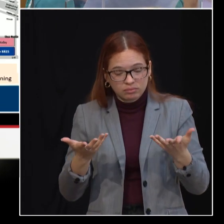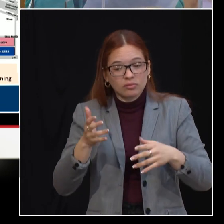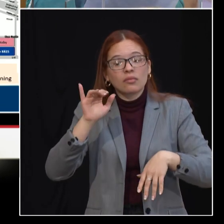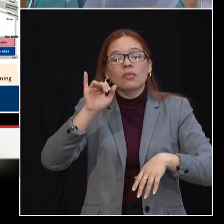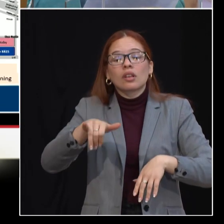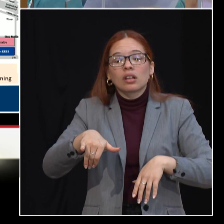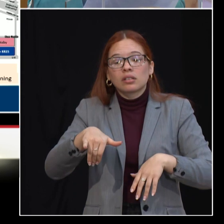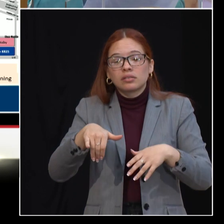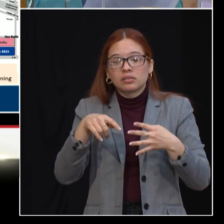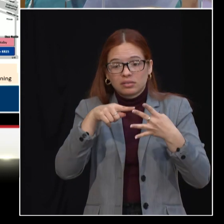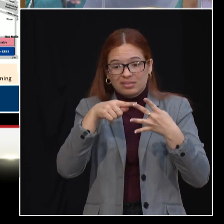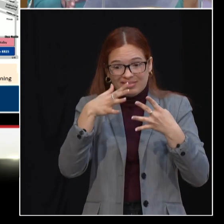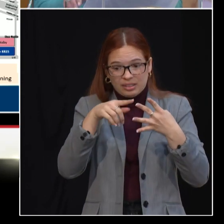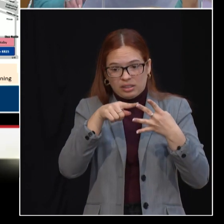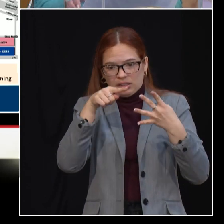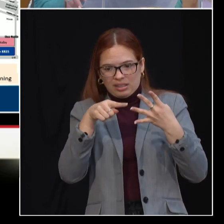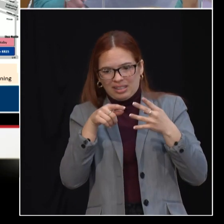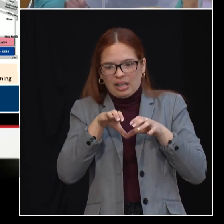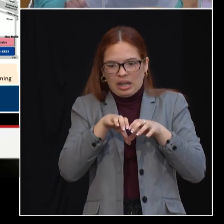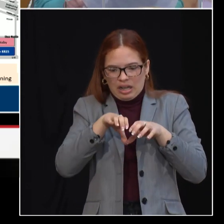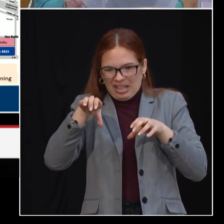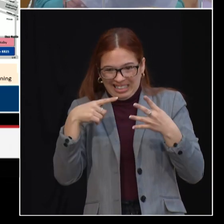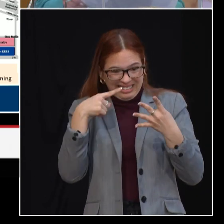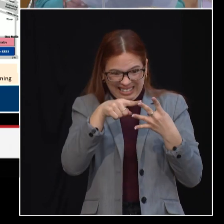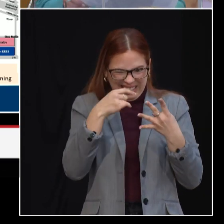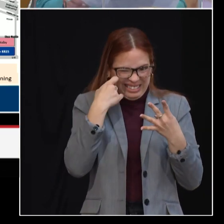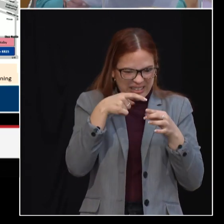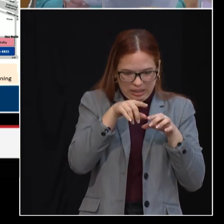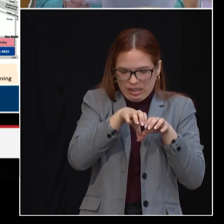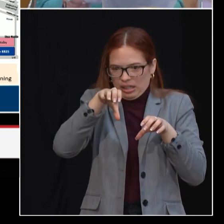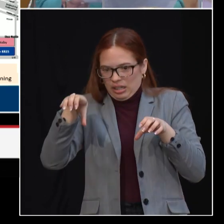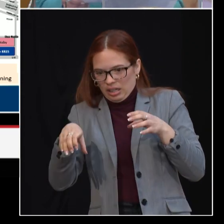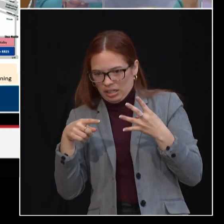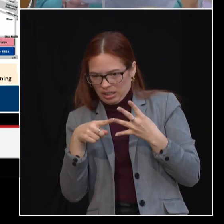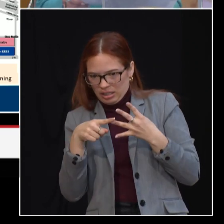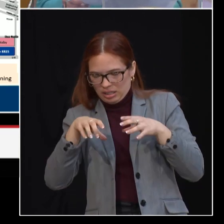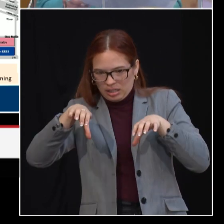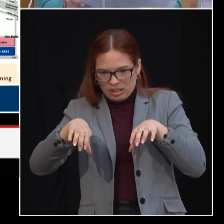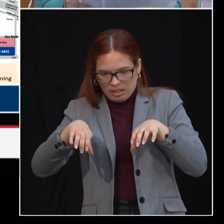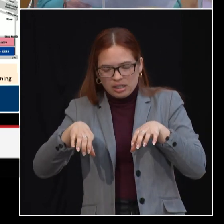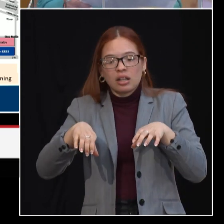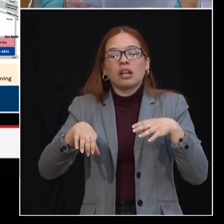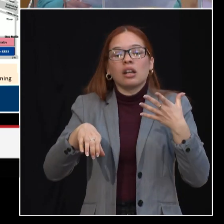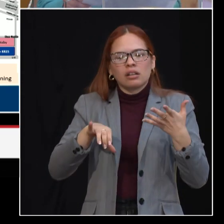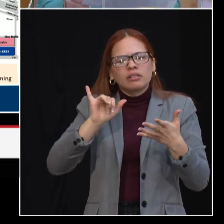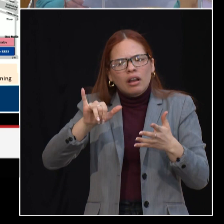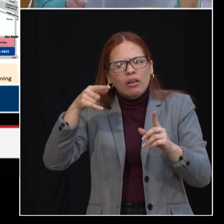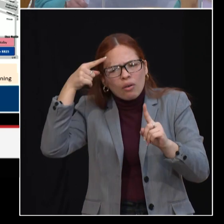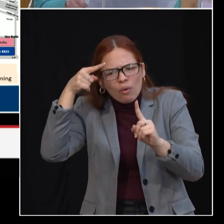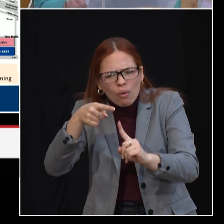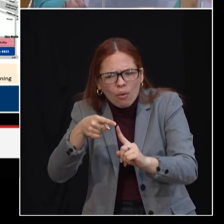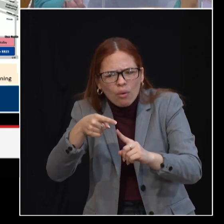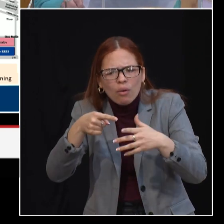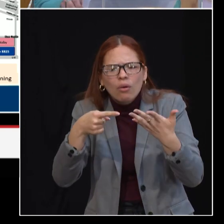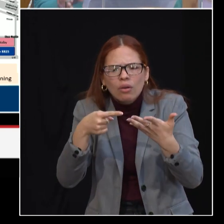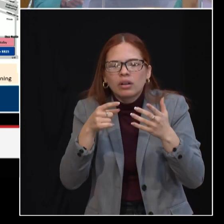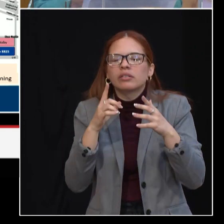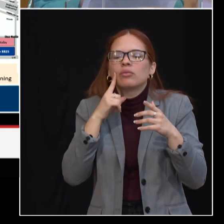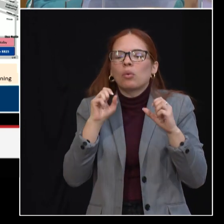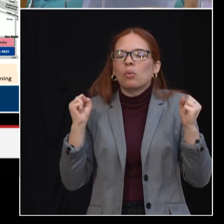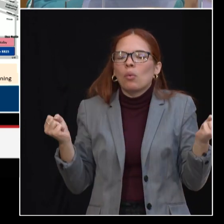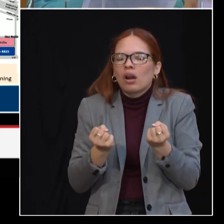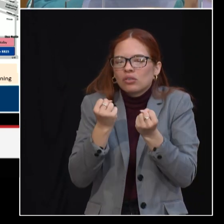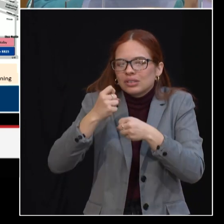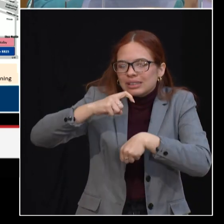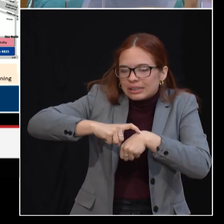Square 768. Again, looking for co-development partners. This one will come out this winter. We